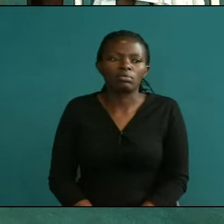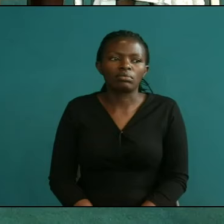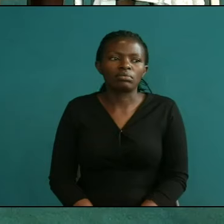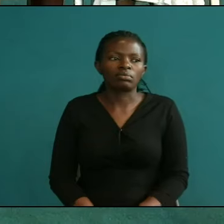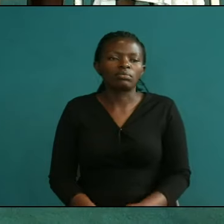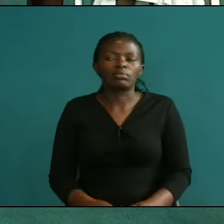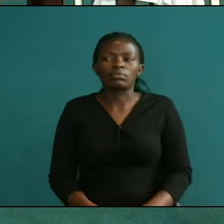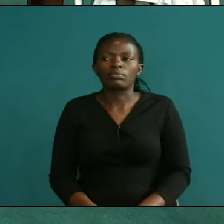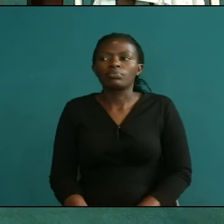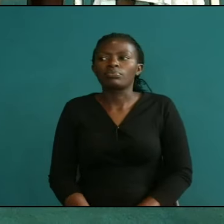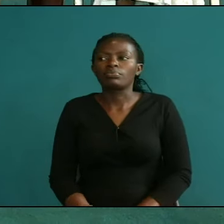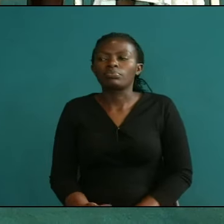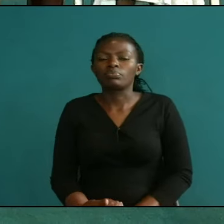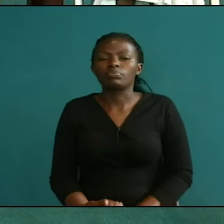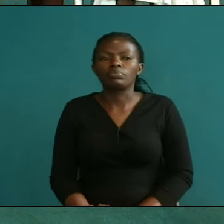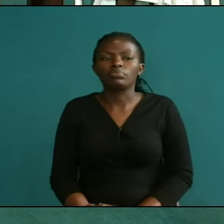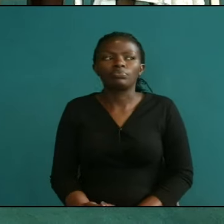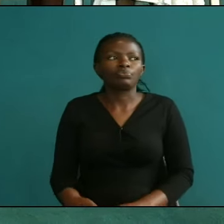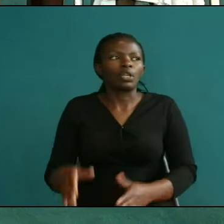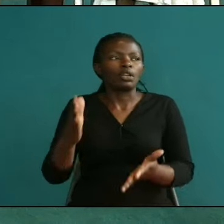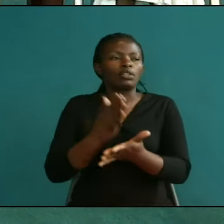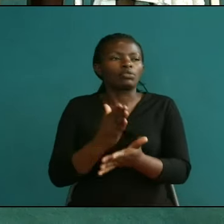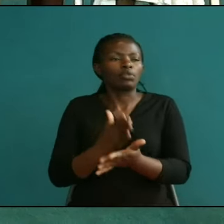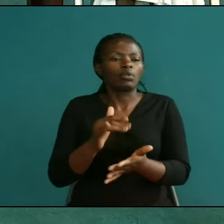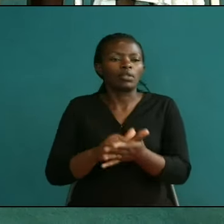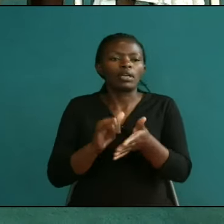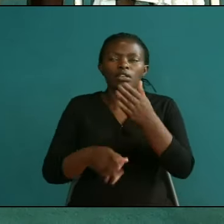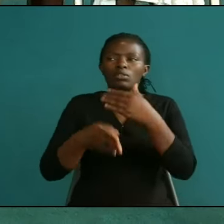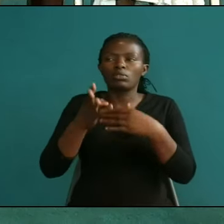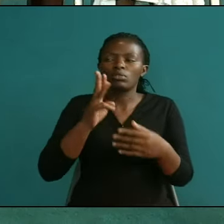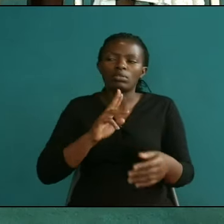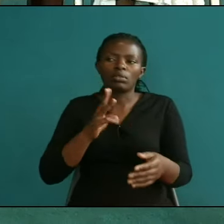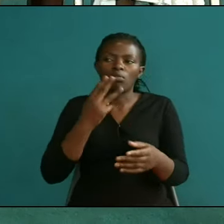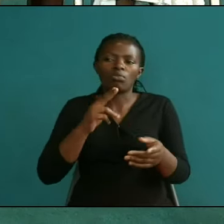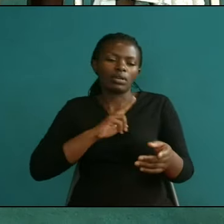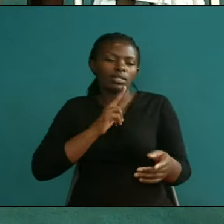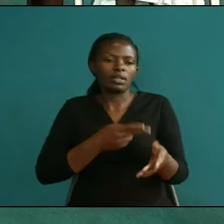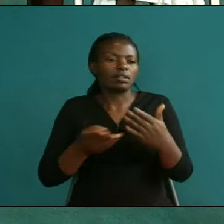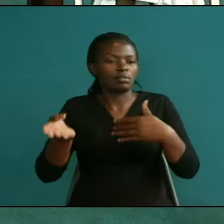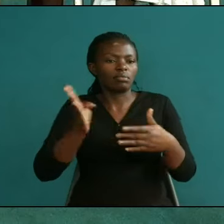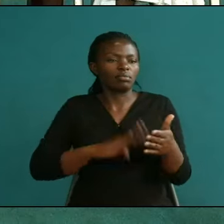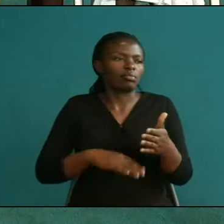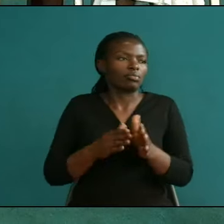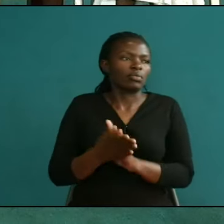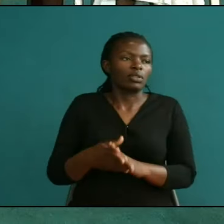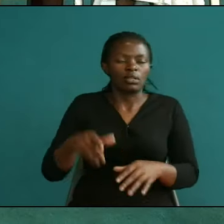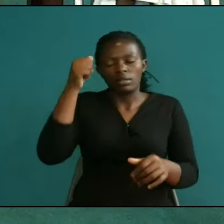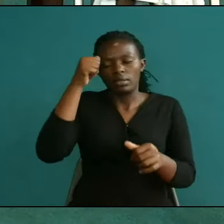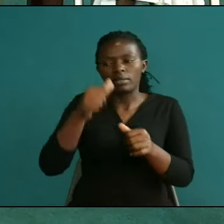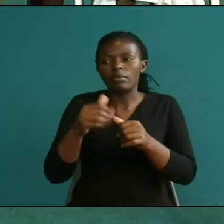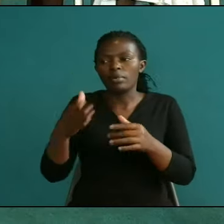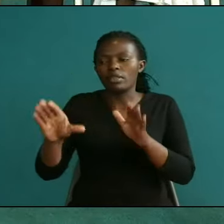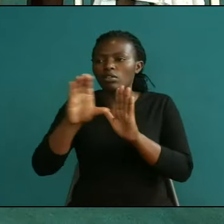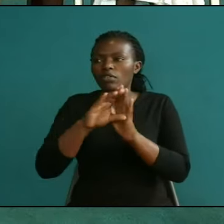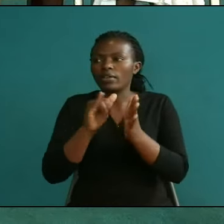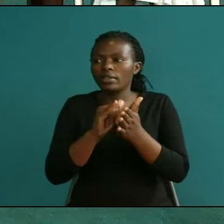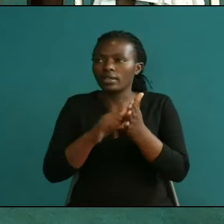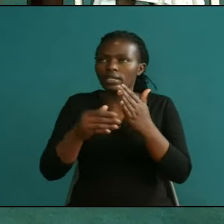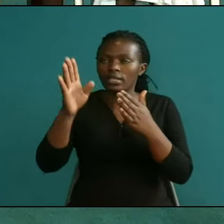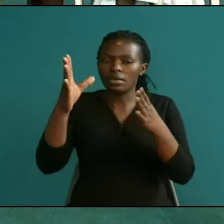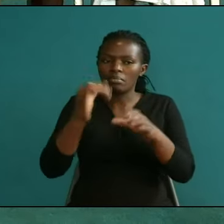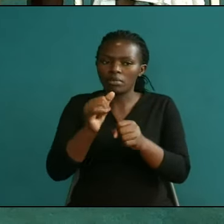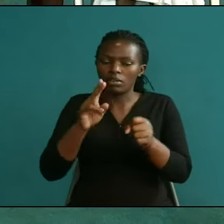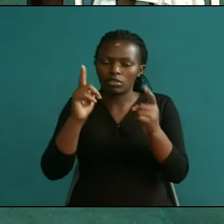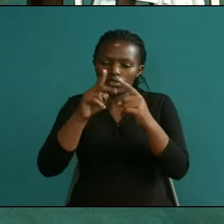as we think about the fact that, you know, God wants us back and he remembers the covenants that he has made to us since the beginning of time.